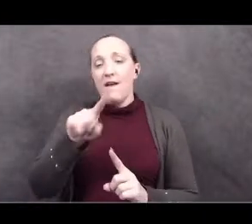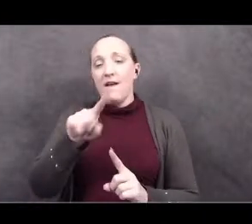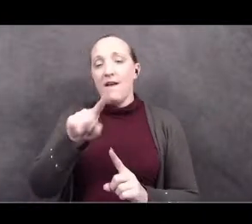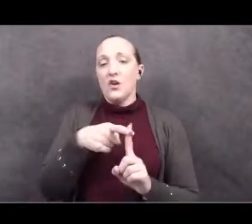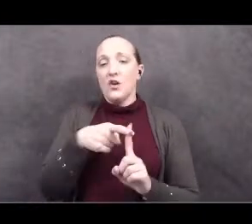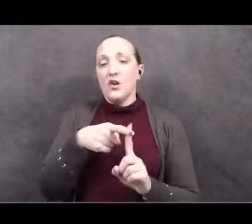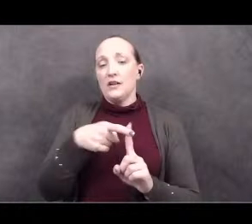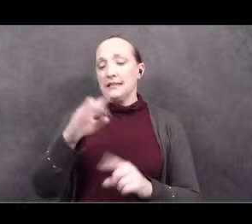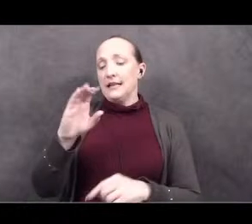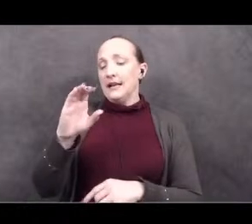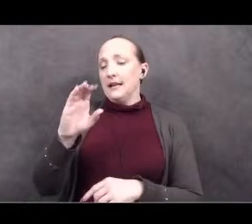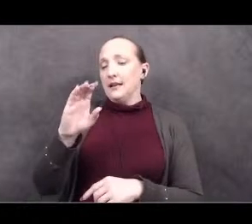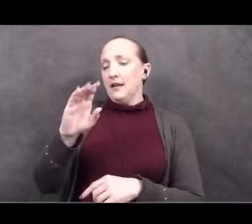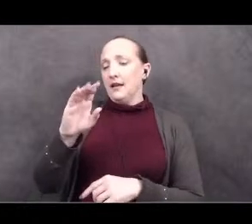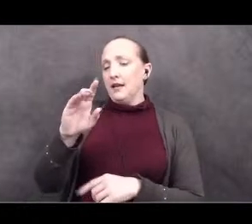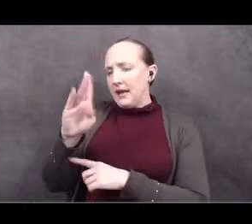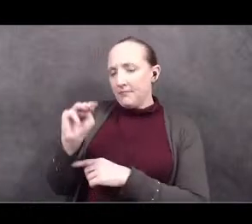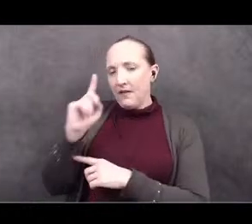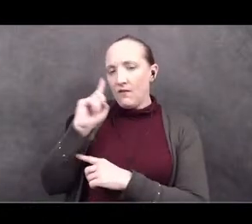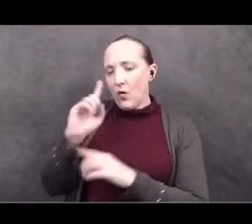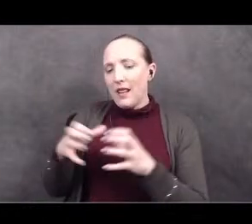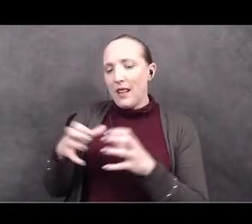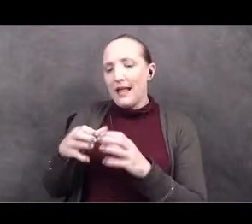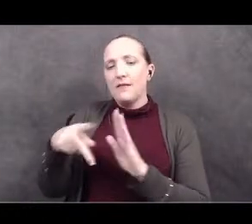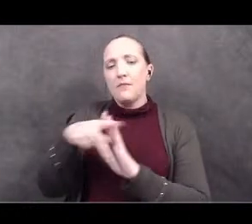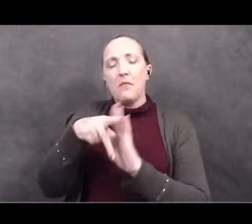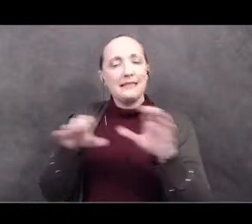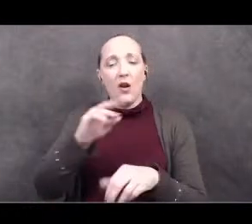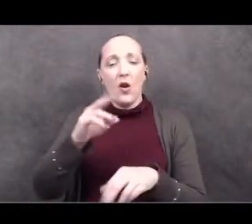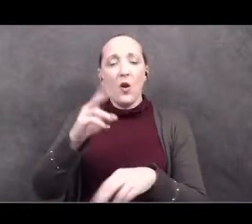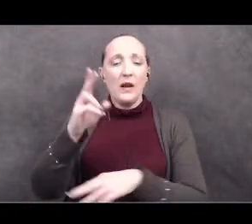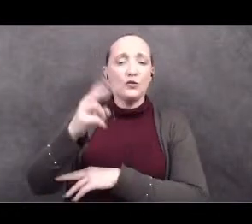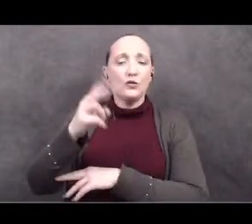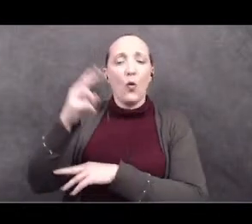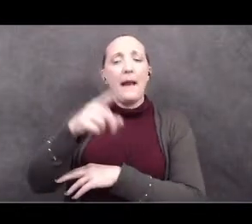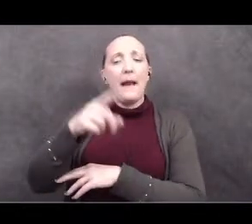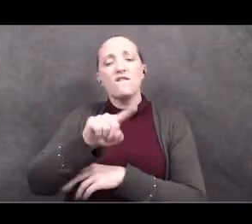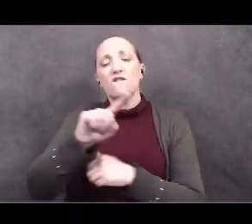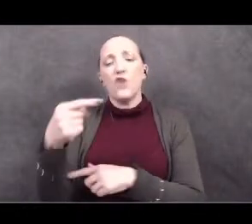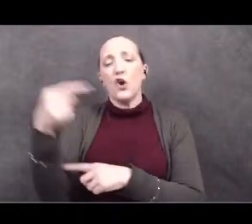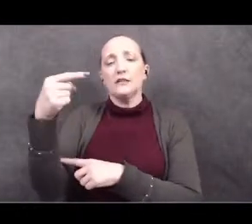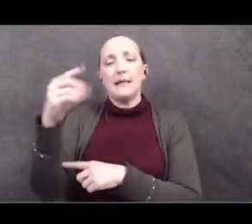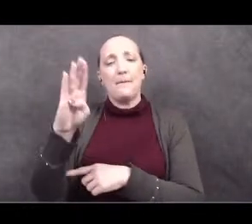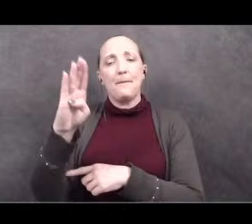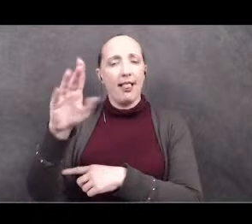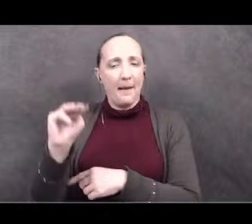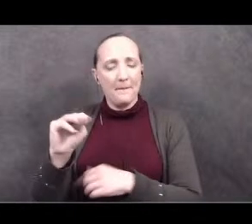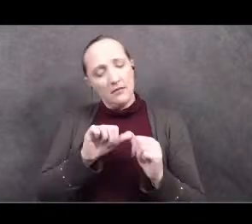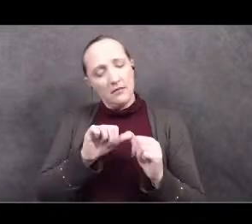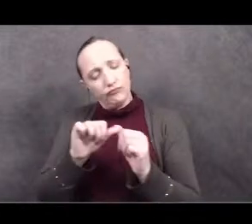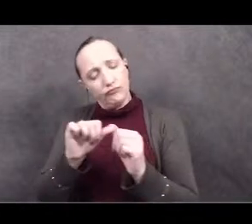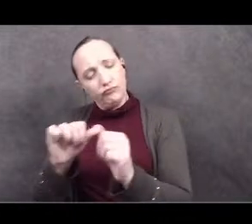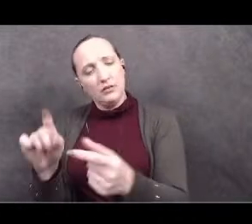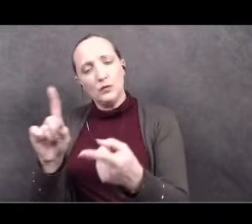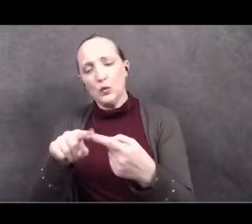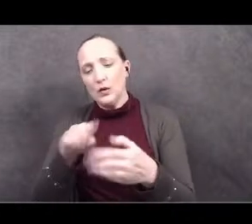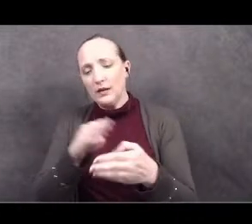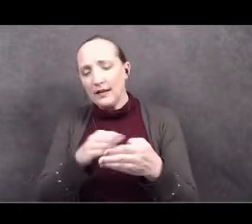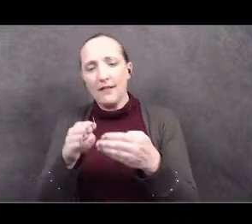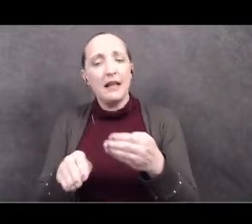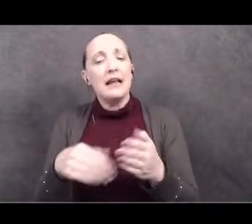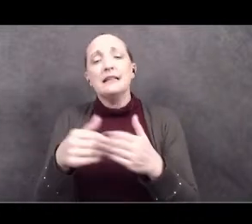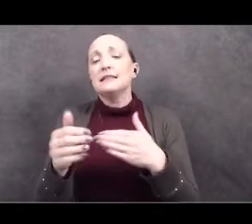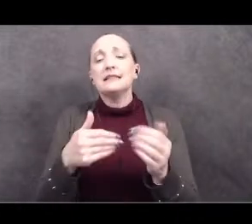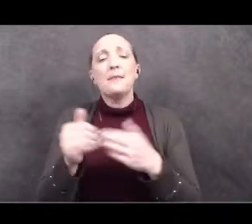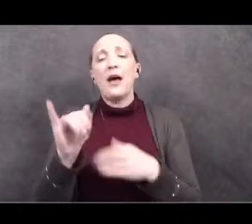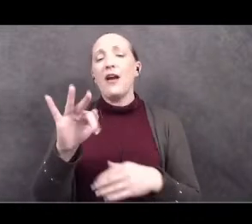action and this historic first black lives matter wake through to its conclusion no matter how uncomfortable it may fill